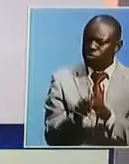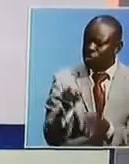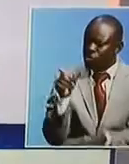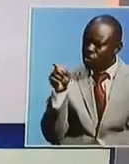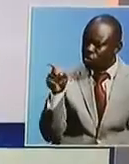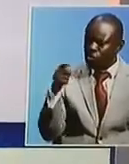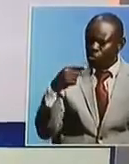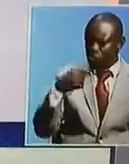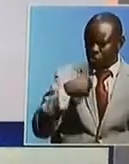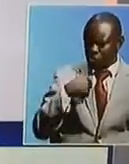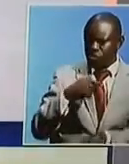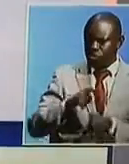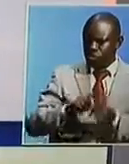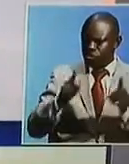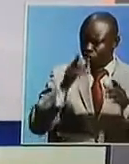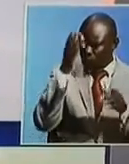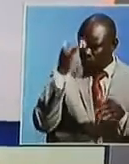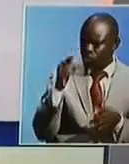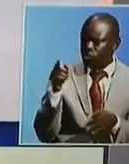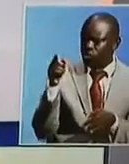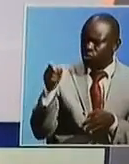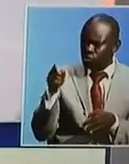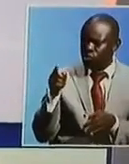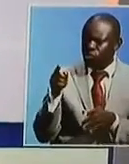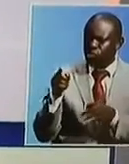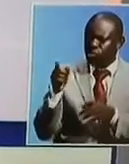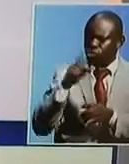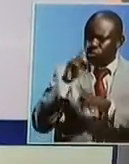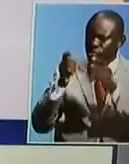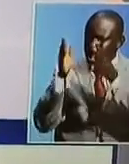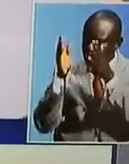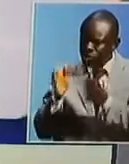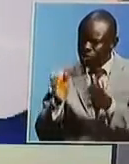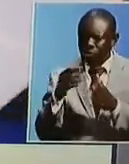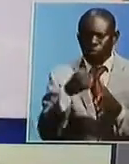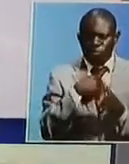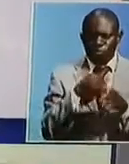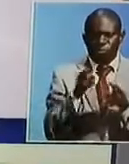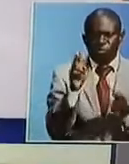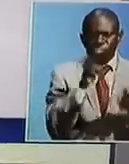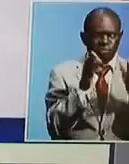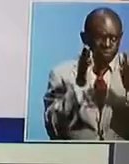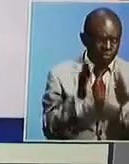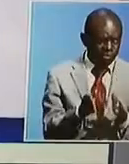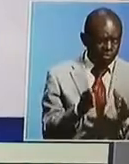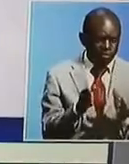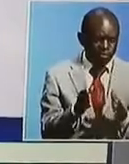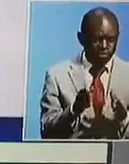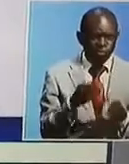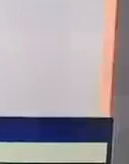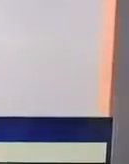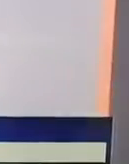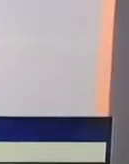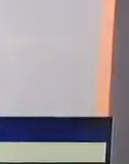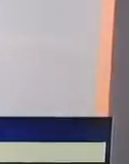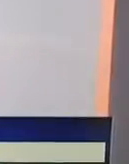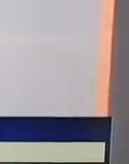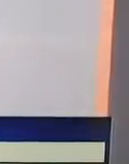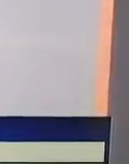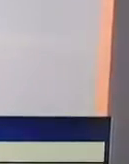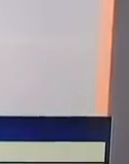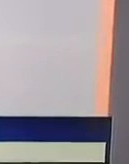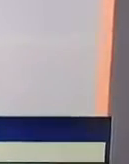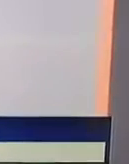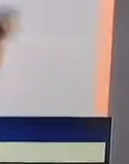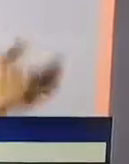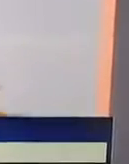you are the anchor, I'm the guest. But the two of us putting ideas together will make people get something. That